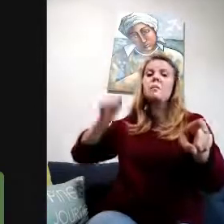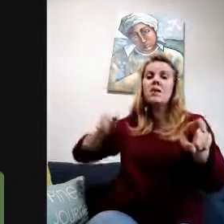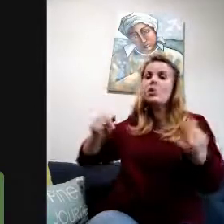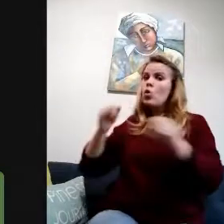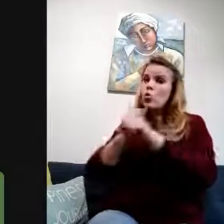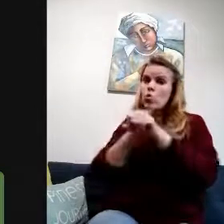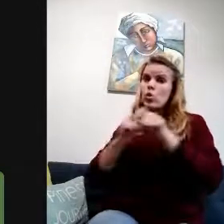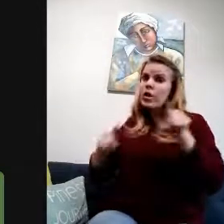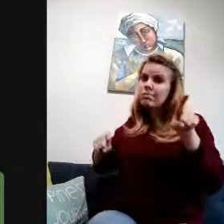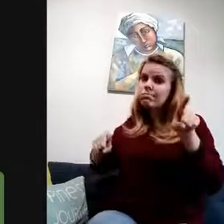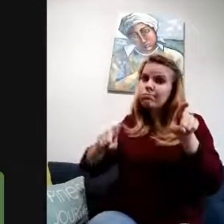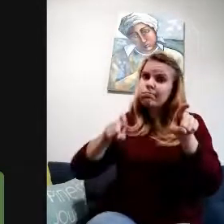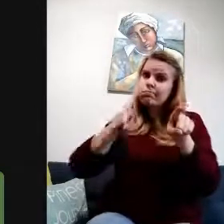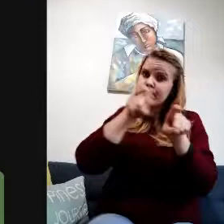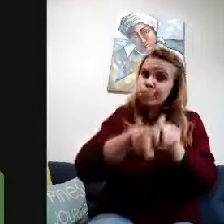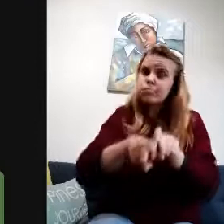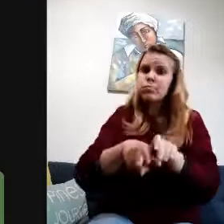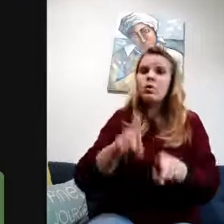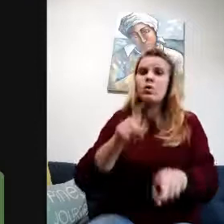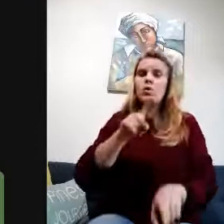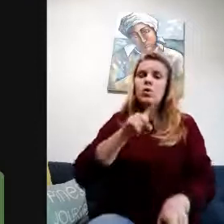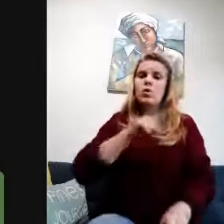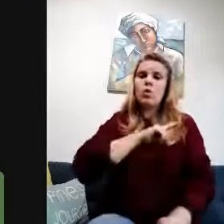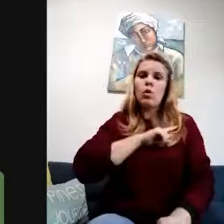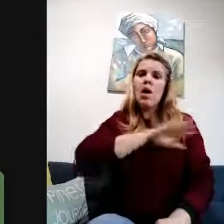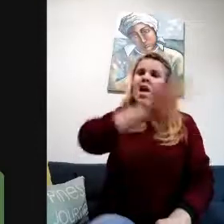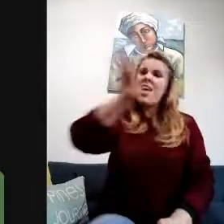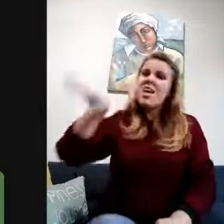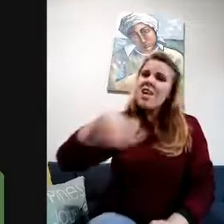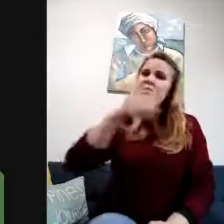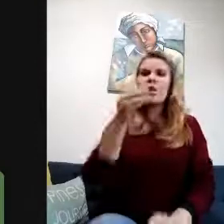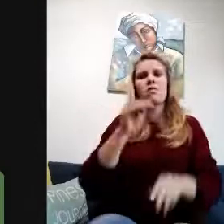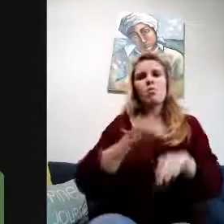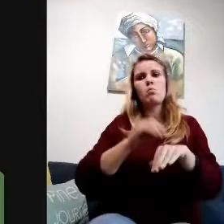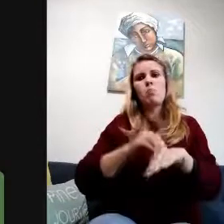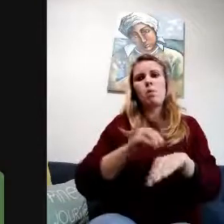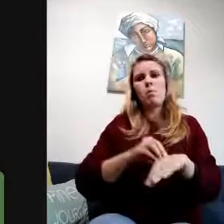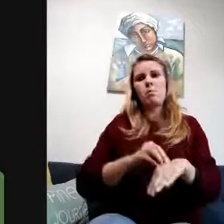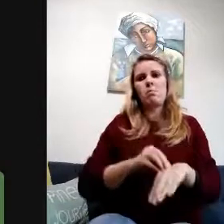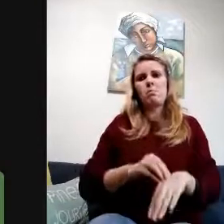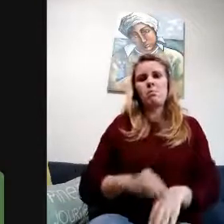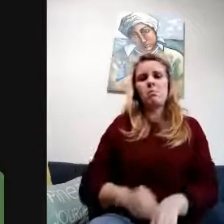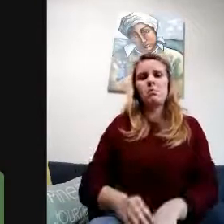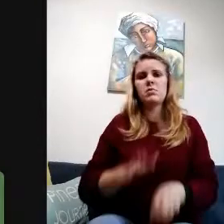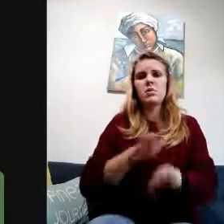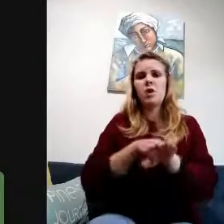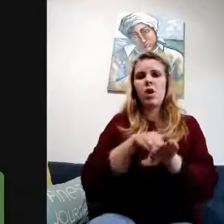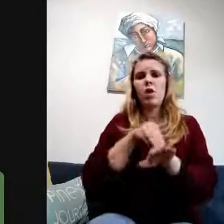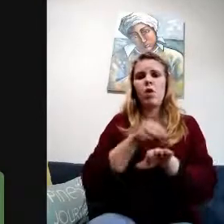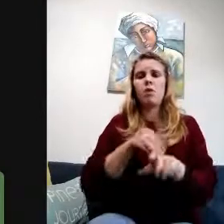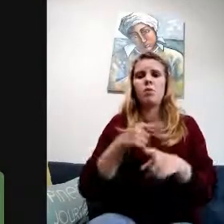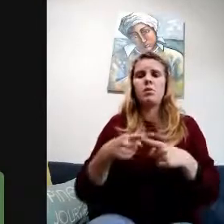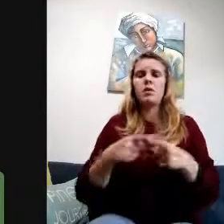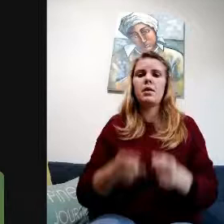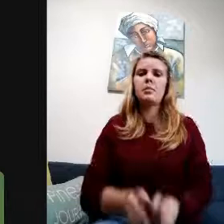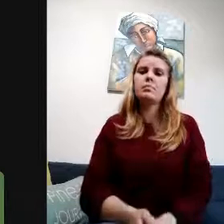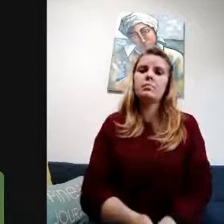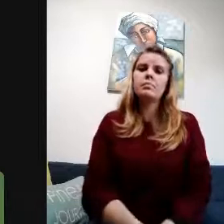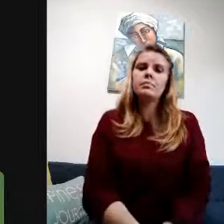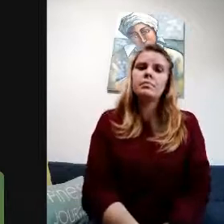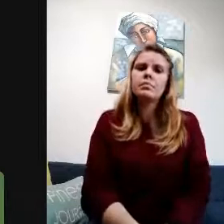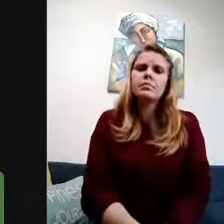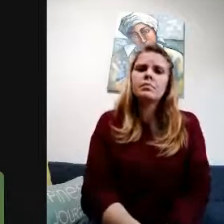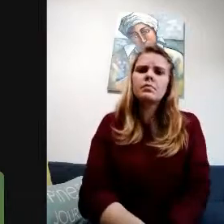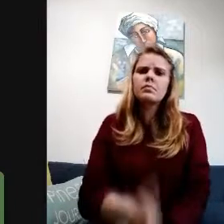and nobody enjoys it anymore. Sure. Pieter, would you mind sort of letting